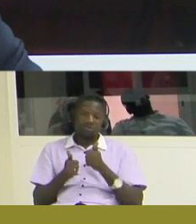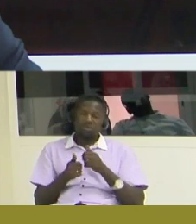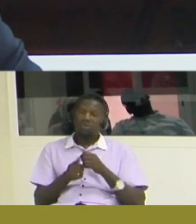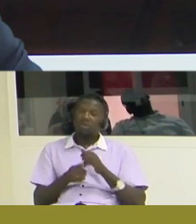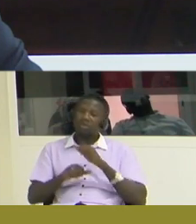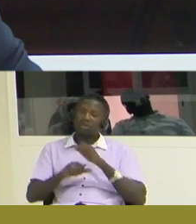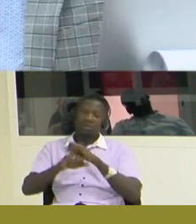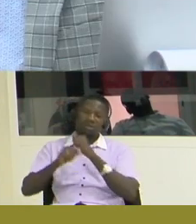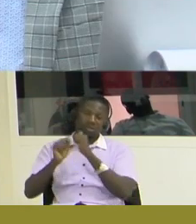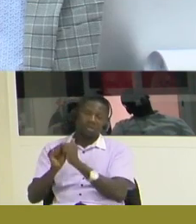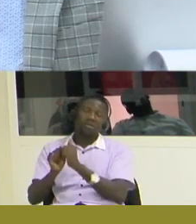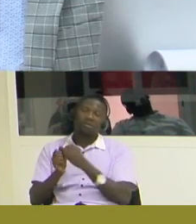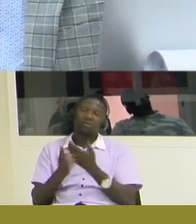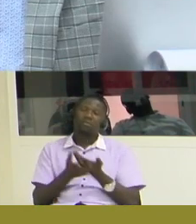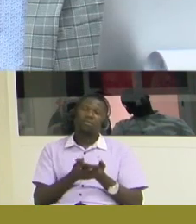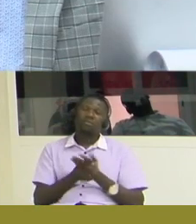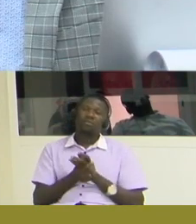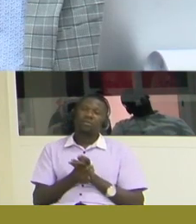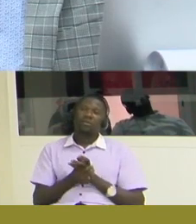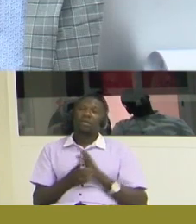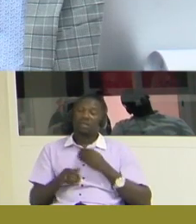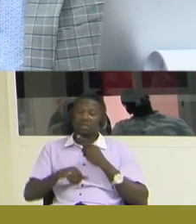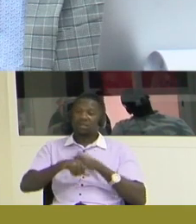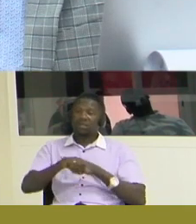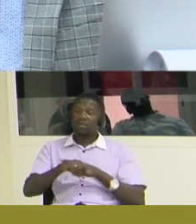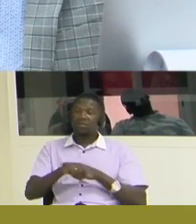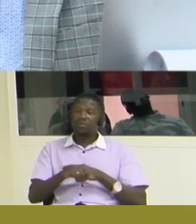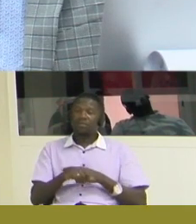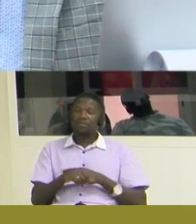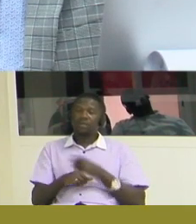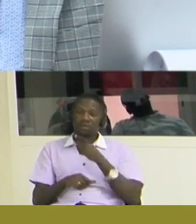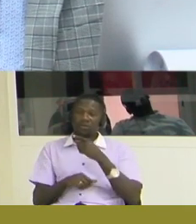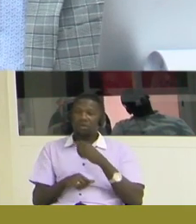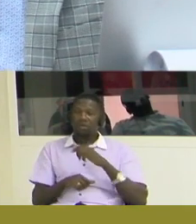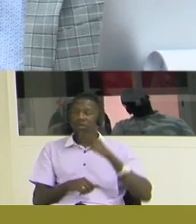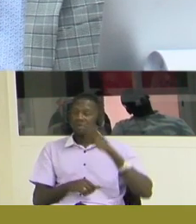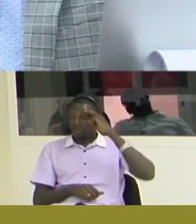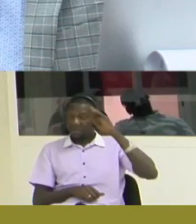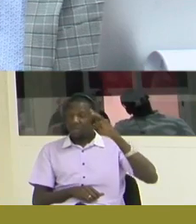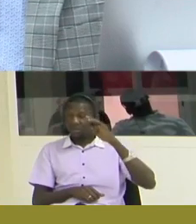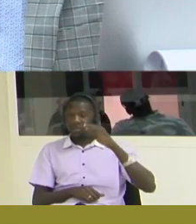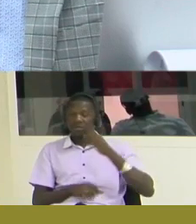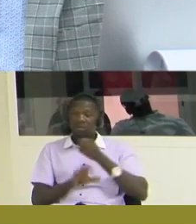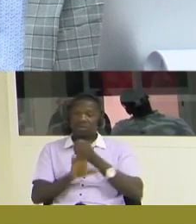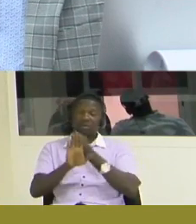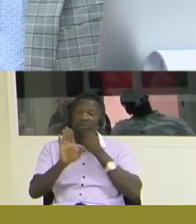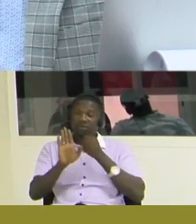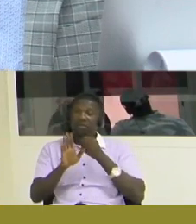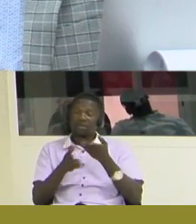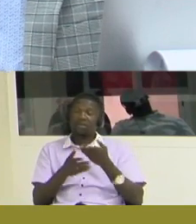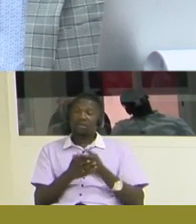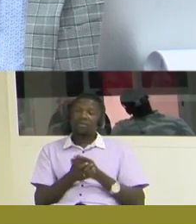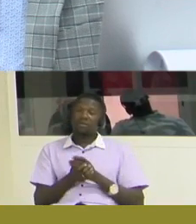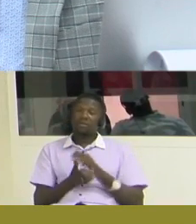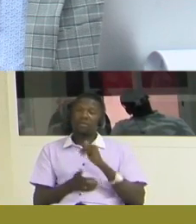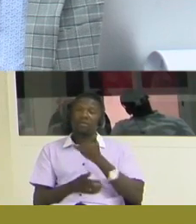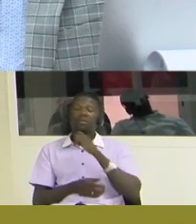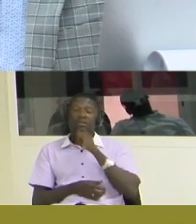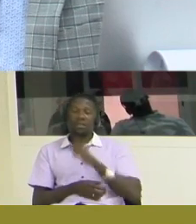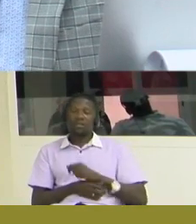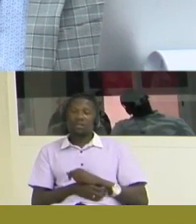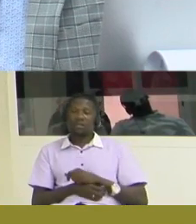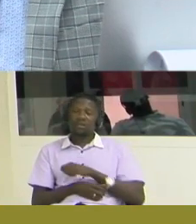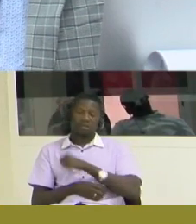at this time mr. singer - you are Minister of Defense yes in which they were detailed